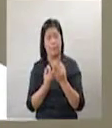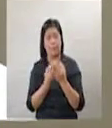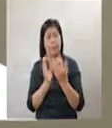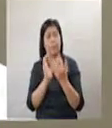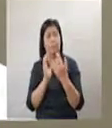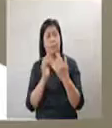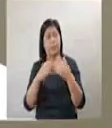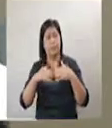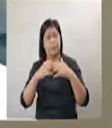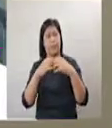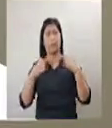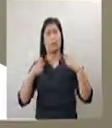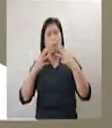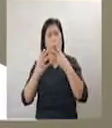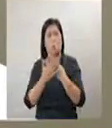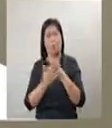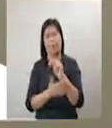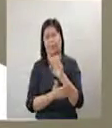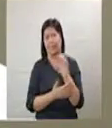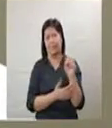wellness program. Thank you.